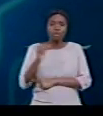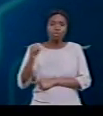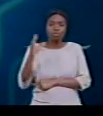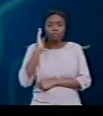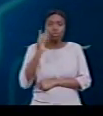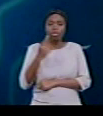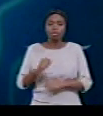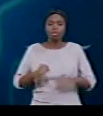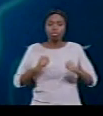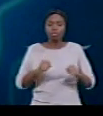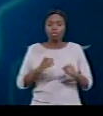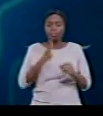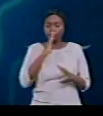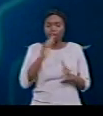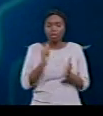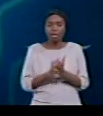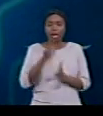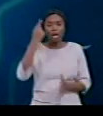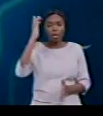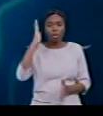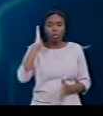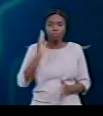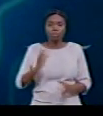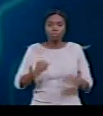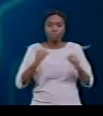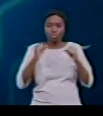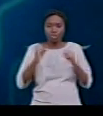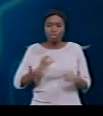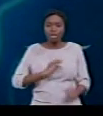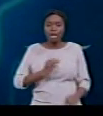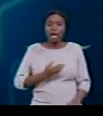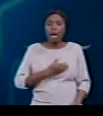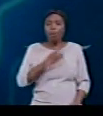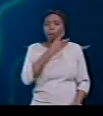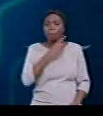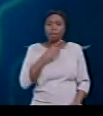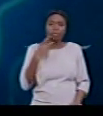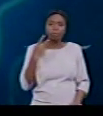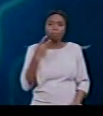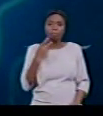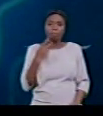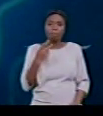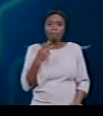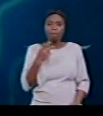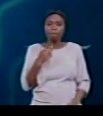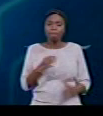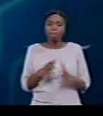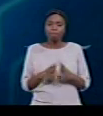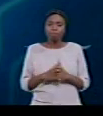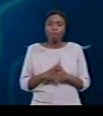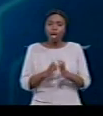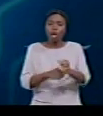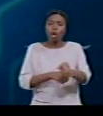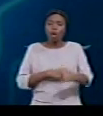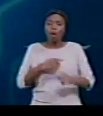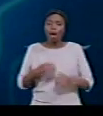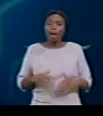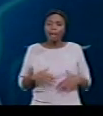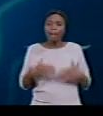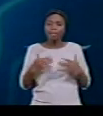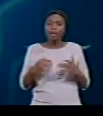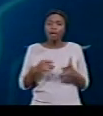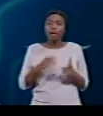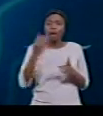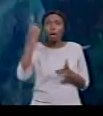God will grant our pastor long life. God will